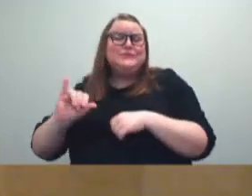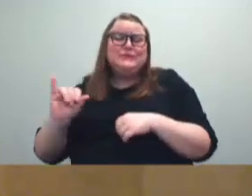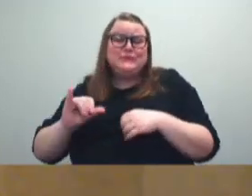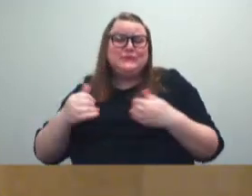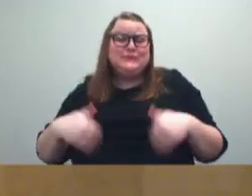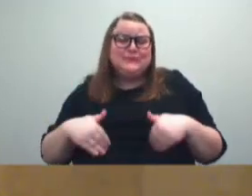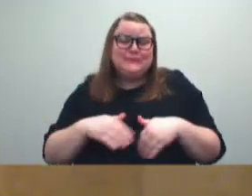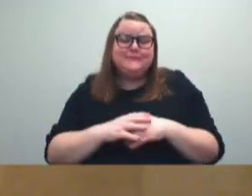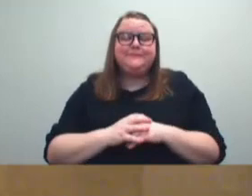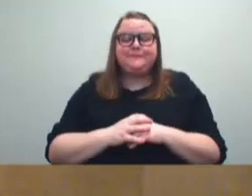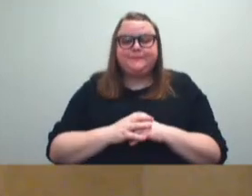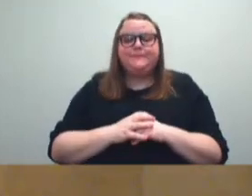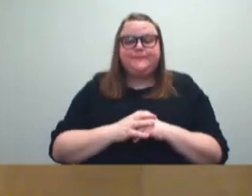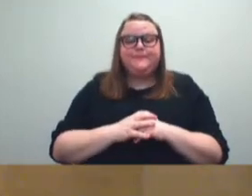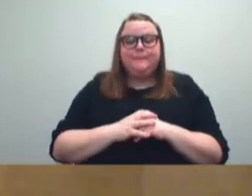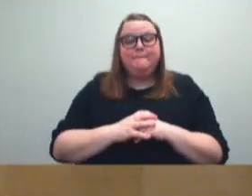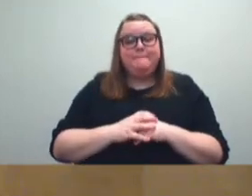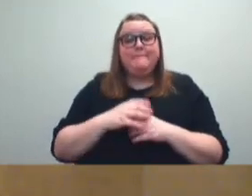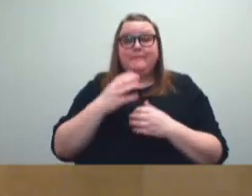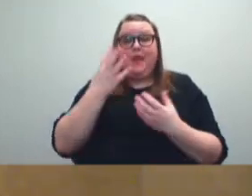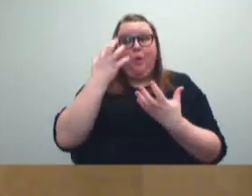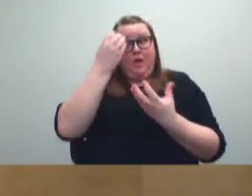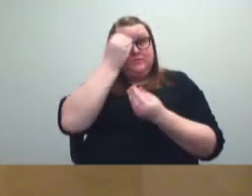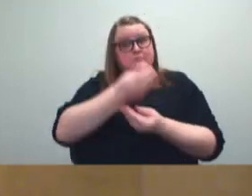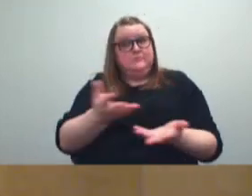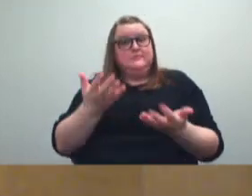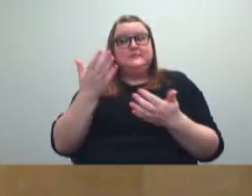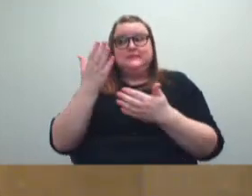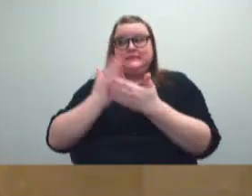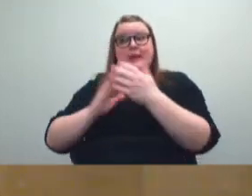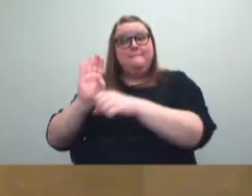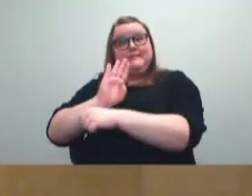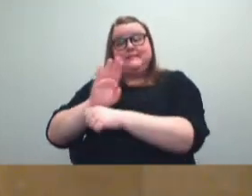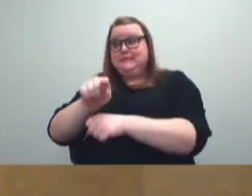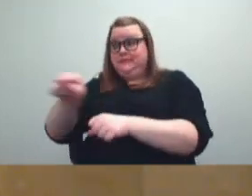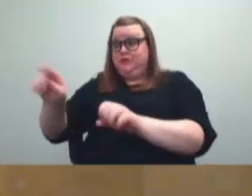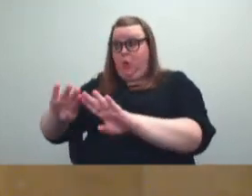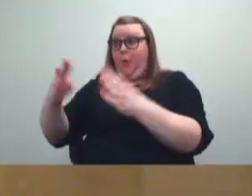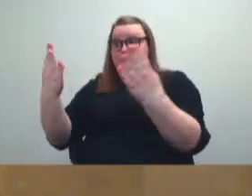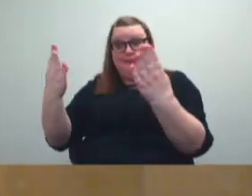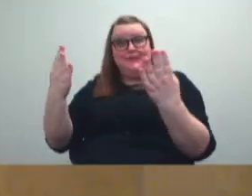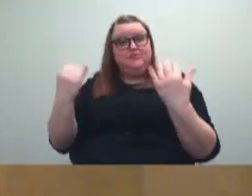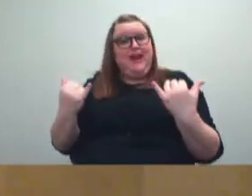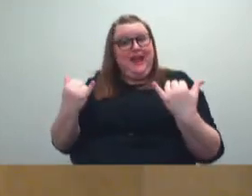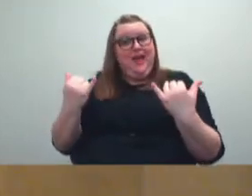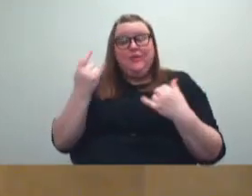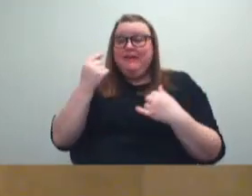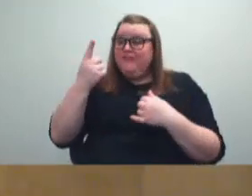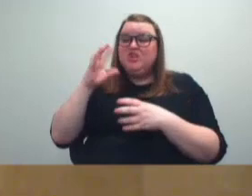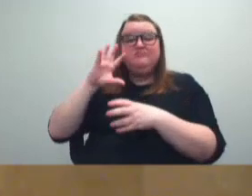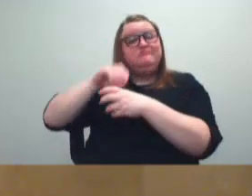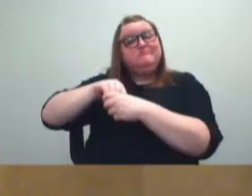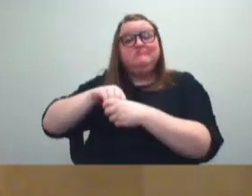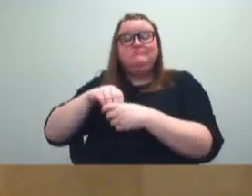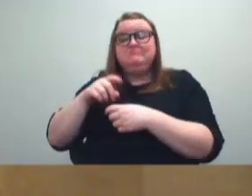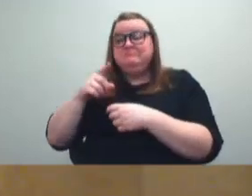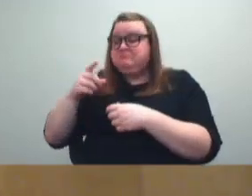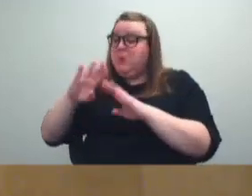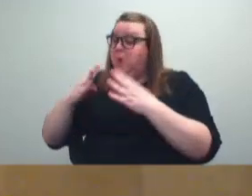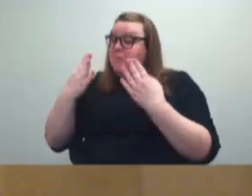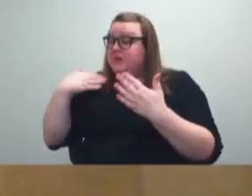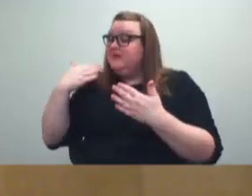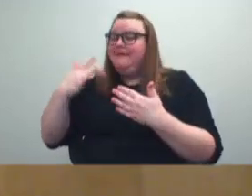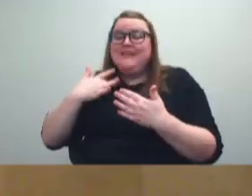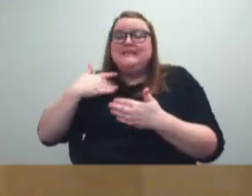this really out loud. There are some businesses open right now, and if you're a part of them, you might feel like everything's kind of moving and at least you can survive. We have businesses